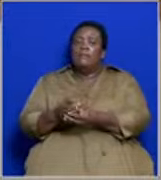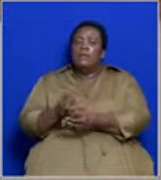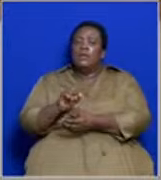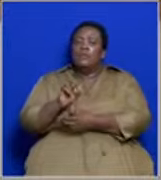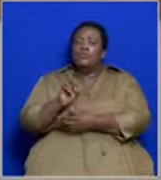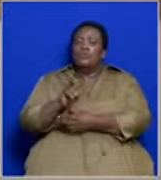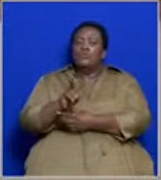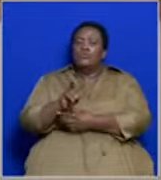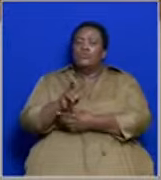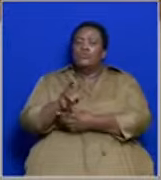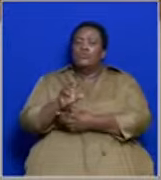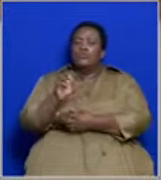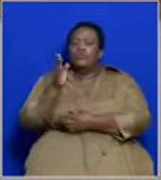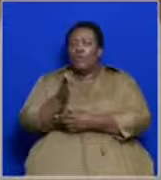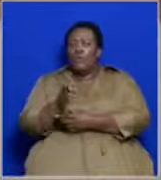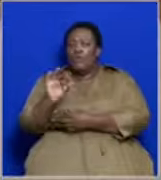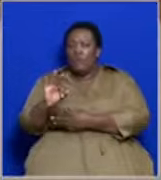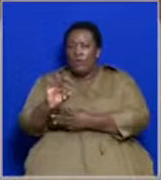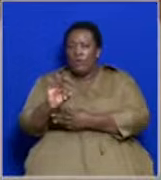before lunch.